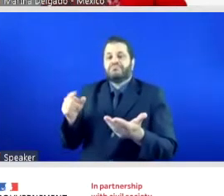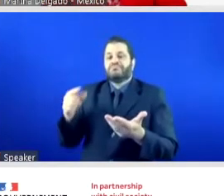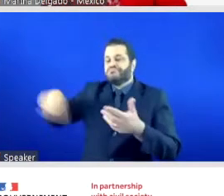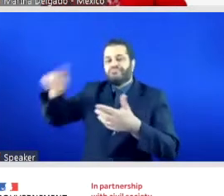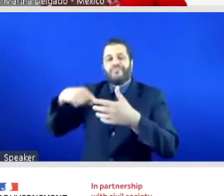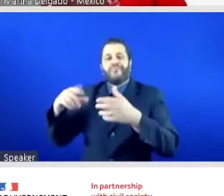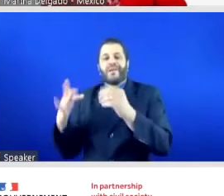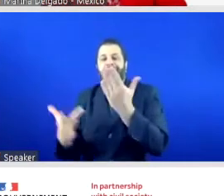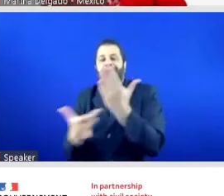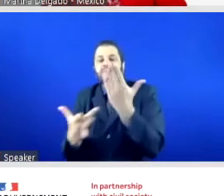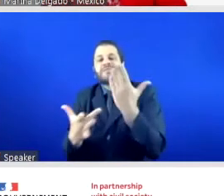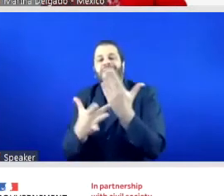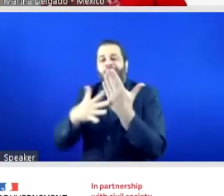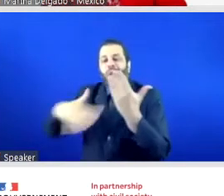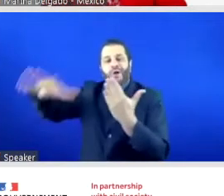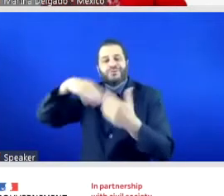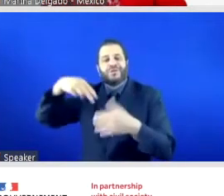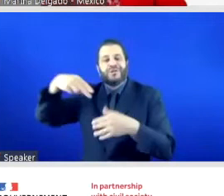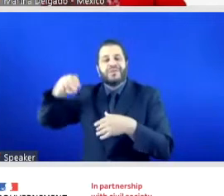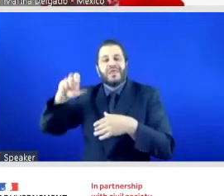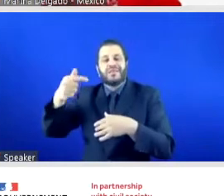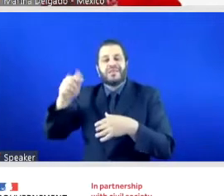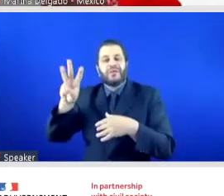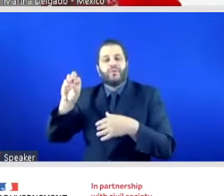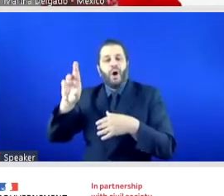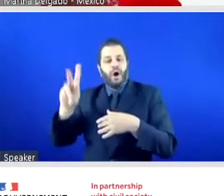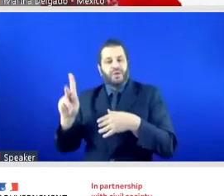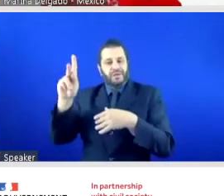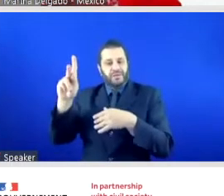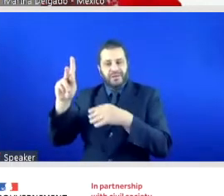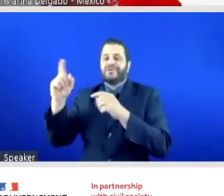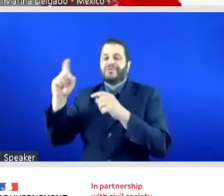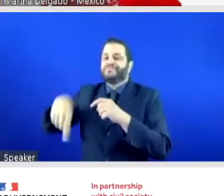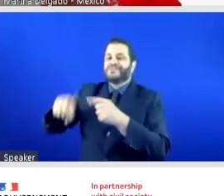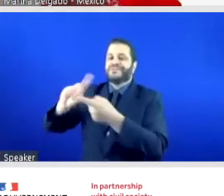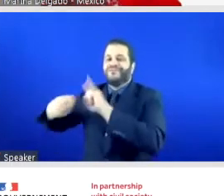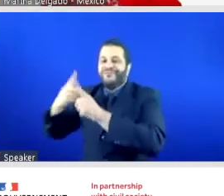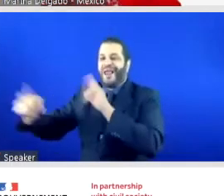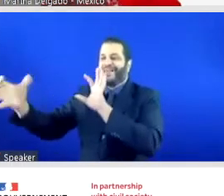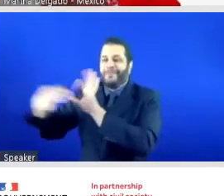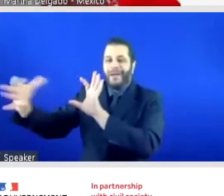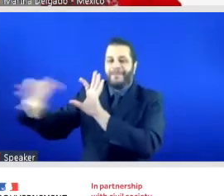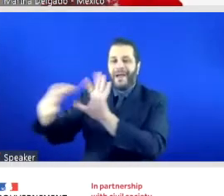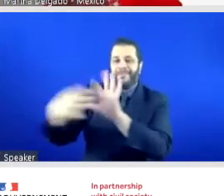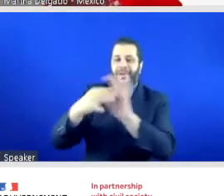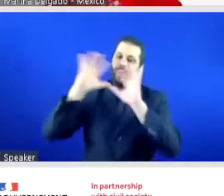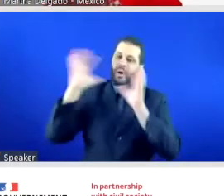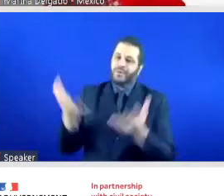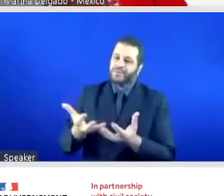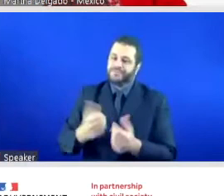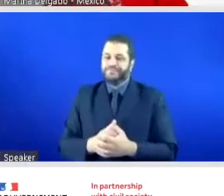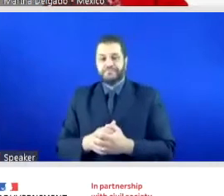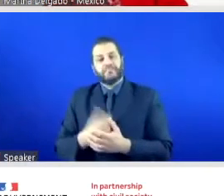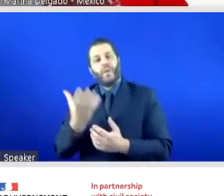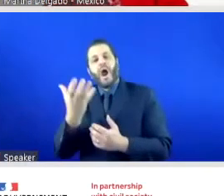decision making. And if we are really to see gains in our fight to slow the effects of climate change, we have